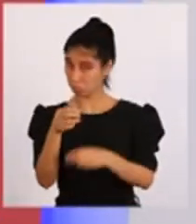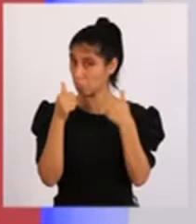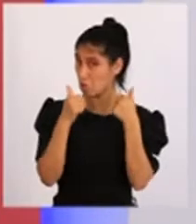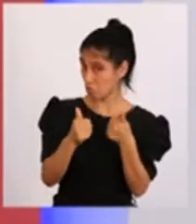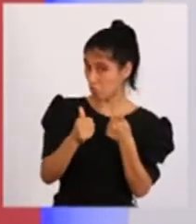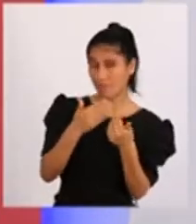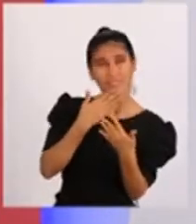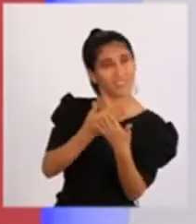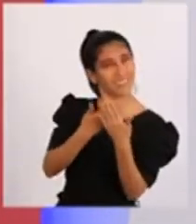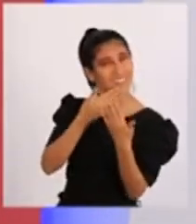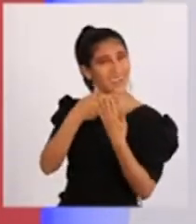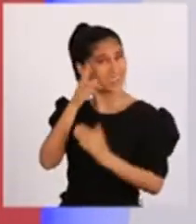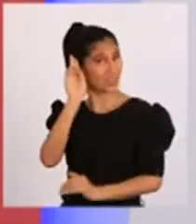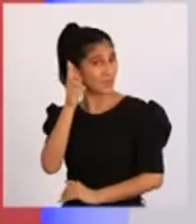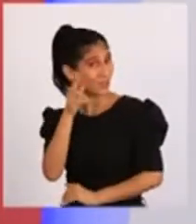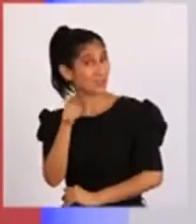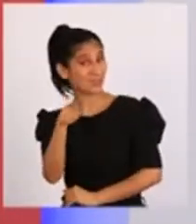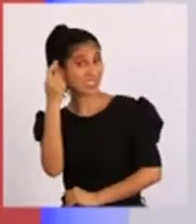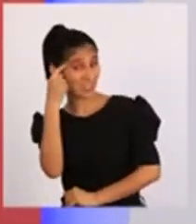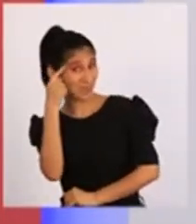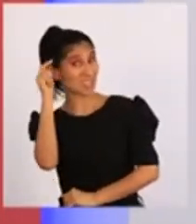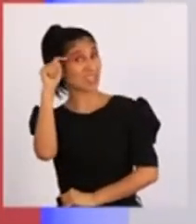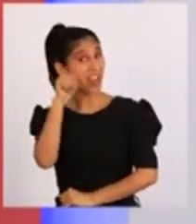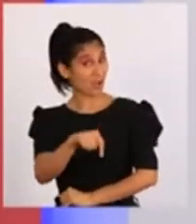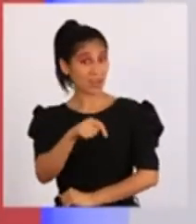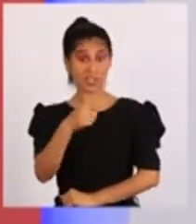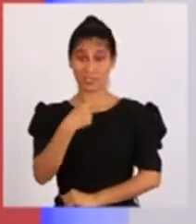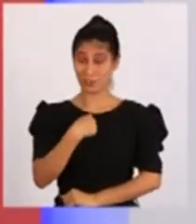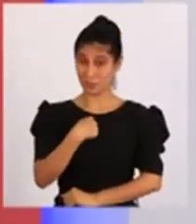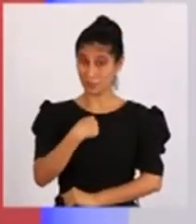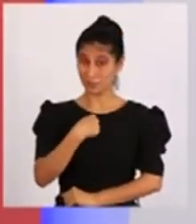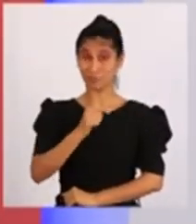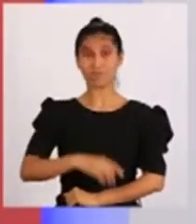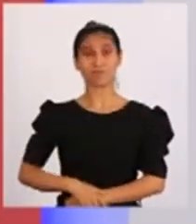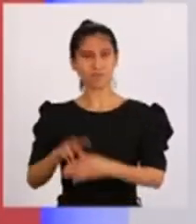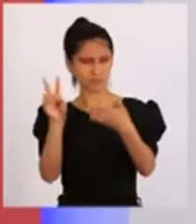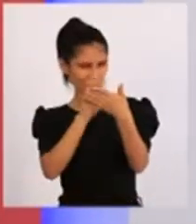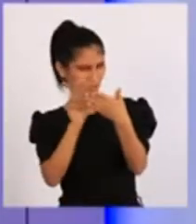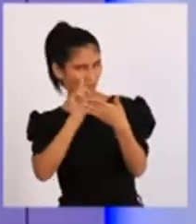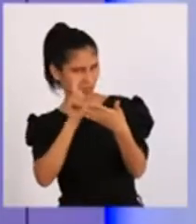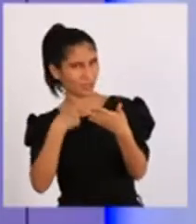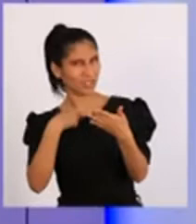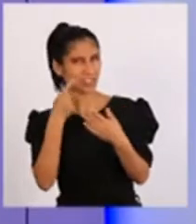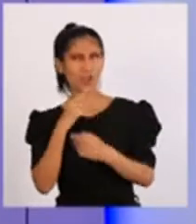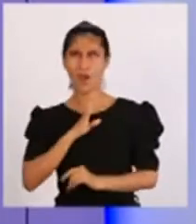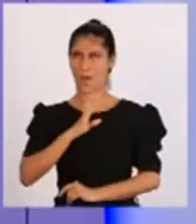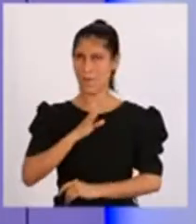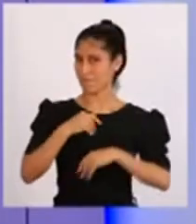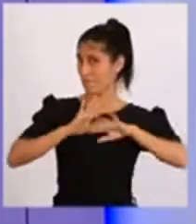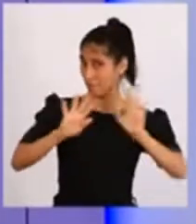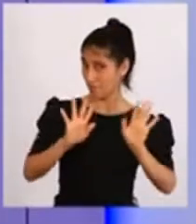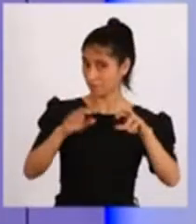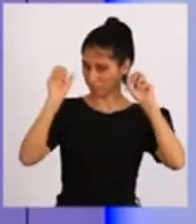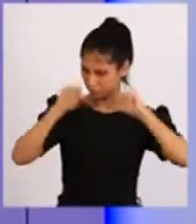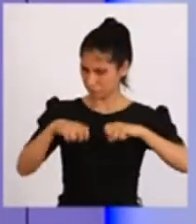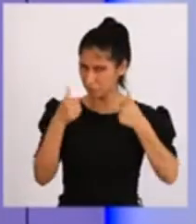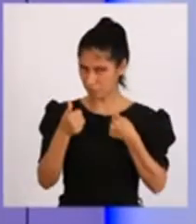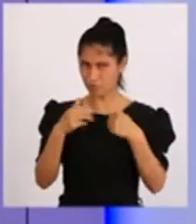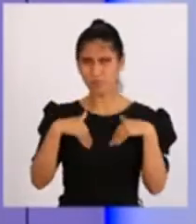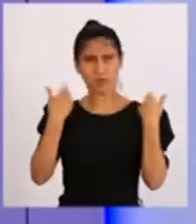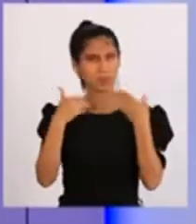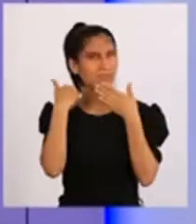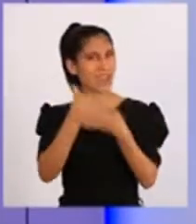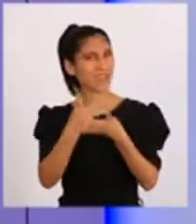you, second. ¿Qué les parece si ahora lo hago sin leer? ¿Qué tal si ahora te ayudamos con algunas